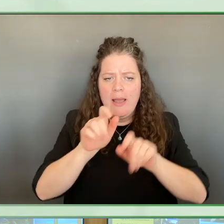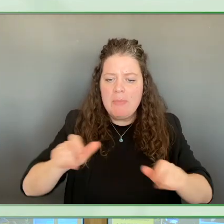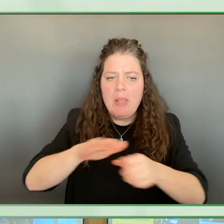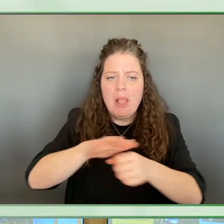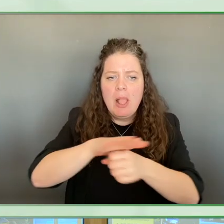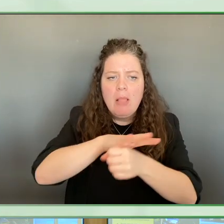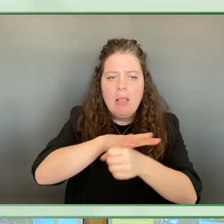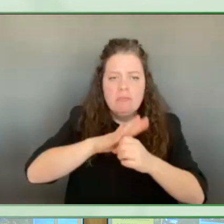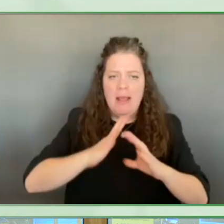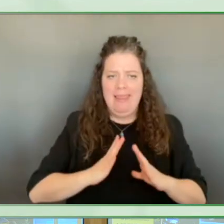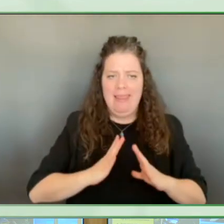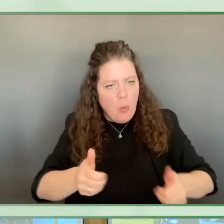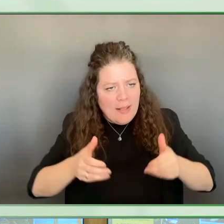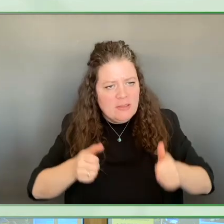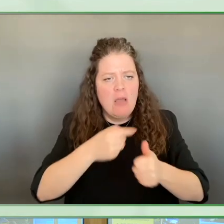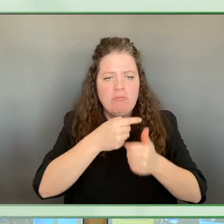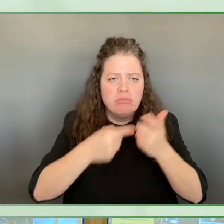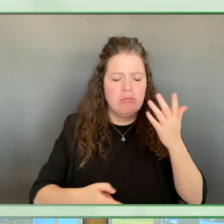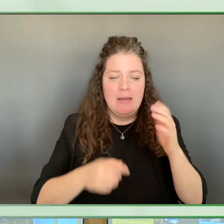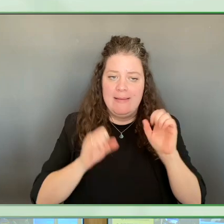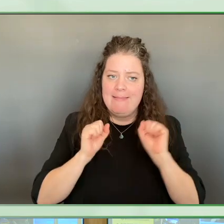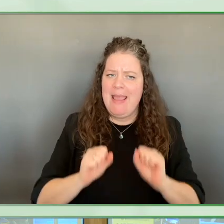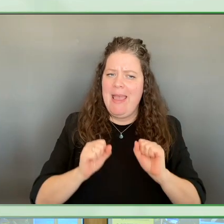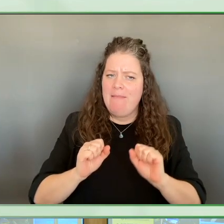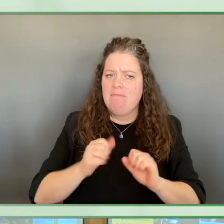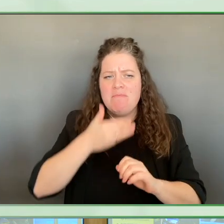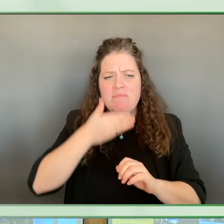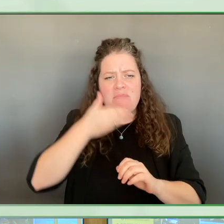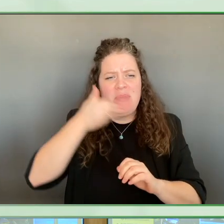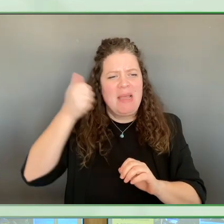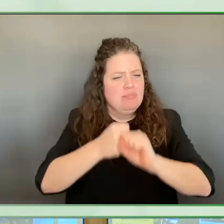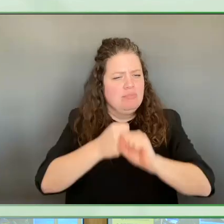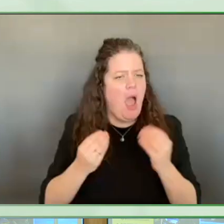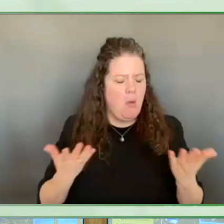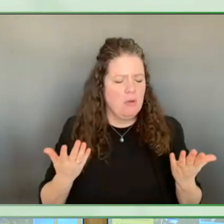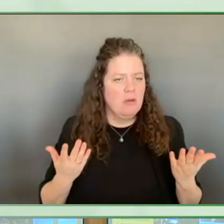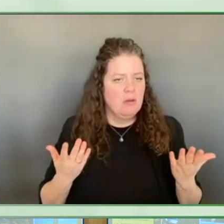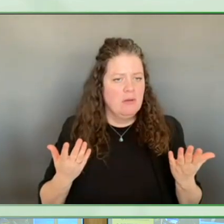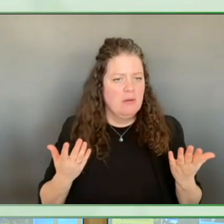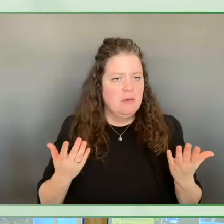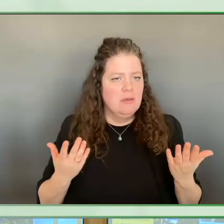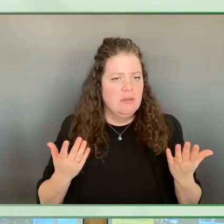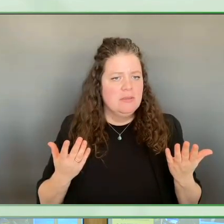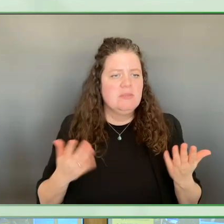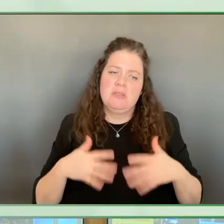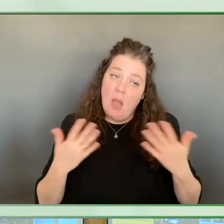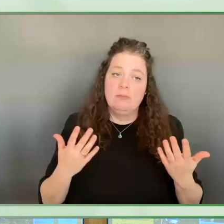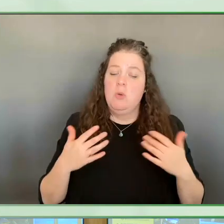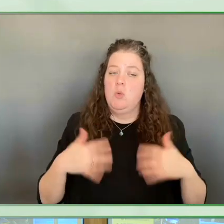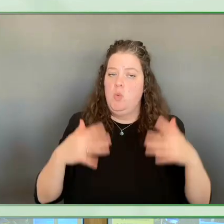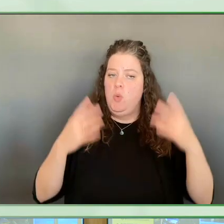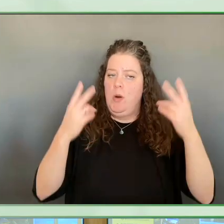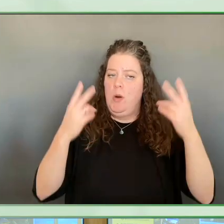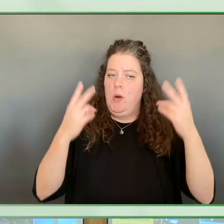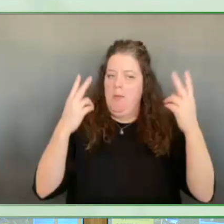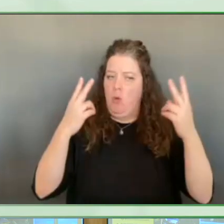who can afford contribute a certain amount based on a certain scale that is decided on. That's number one, but that's one way to